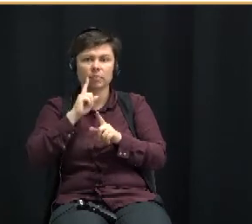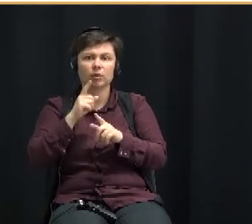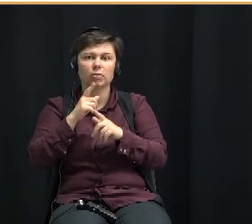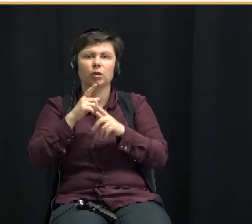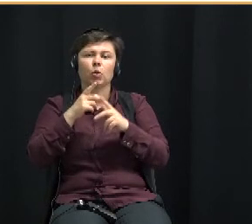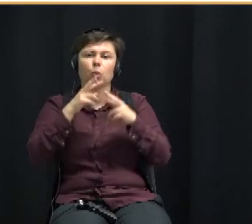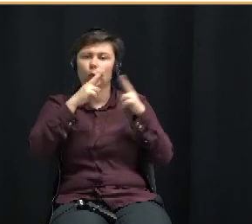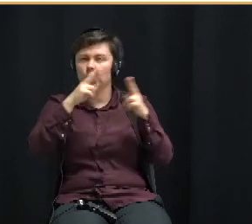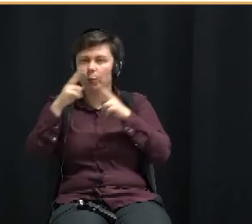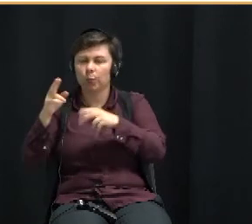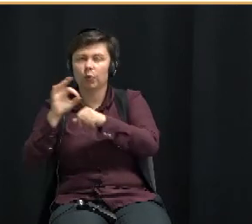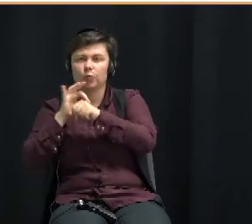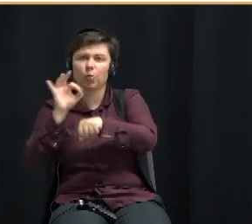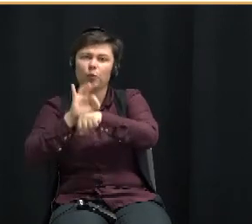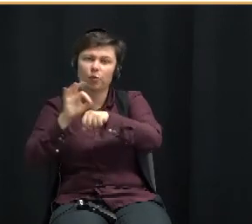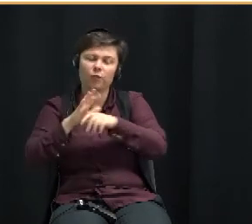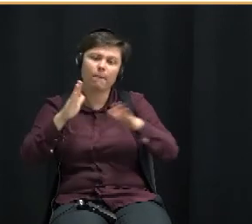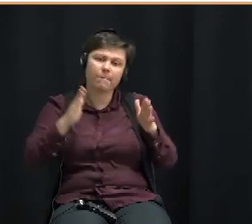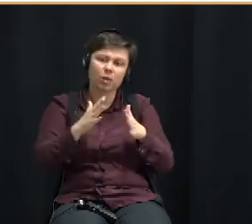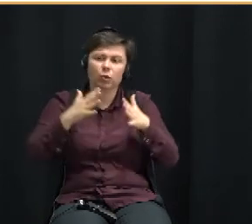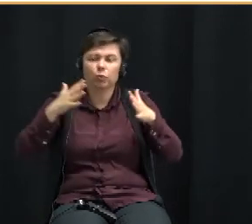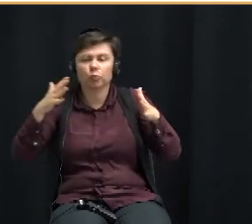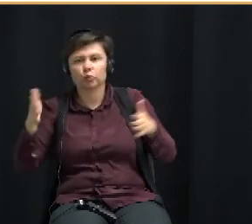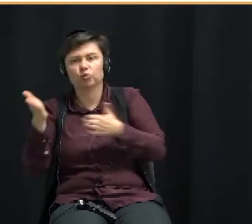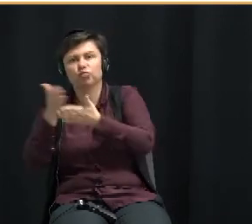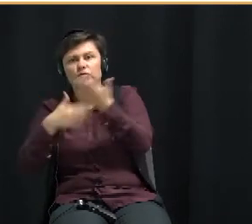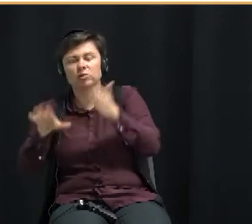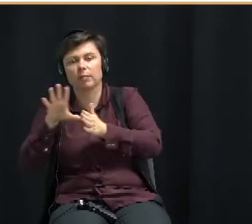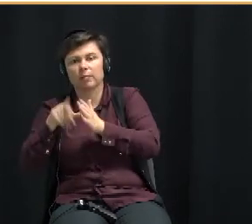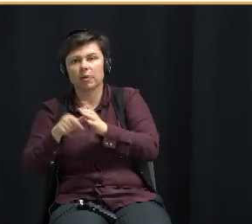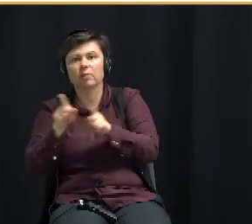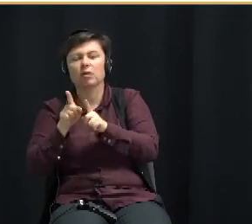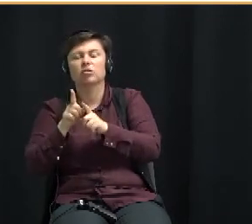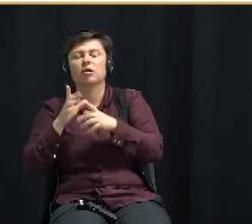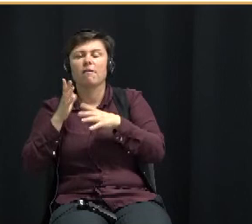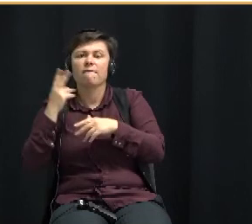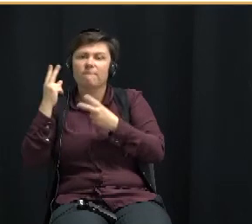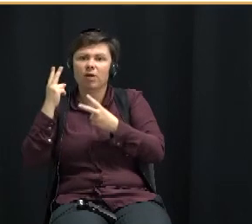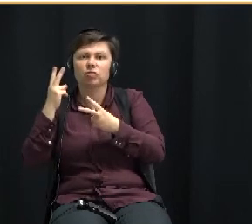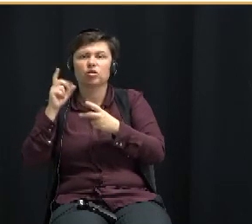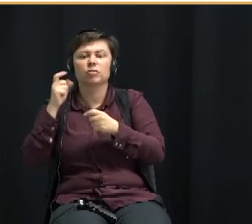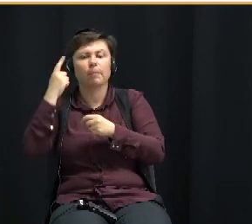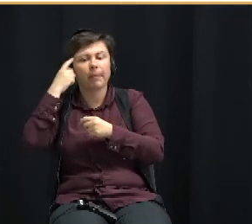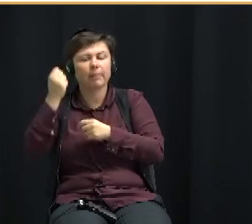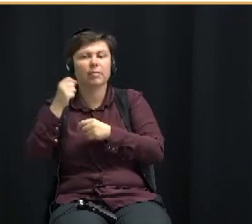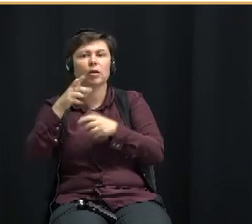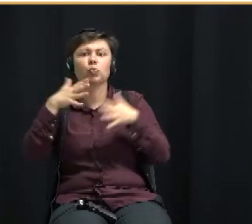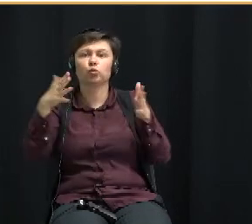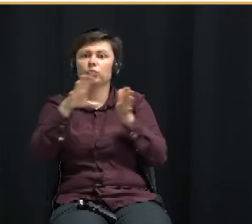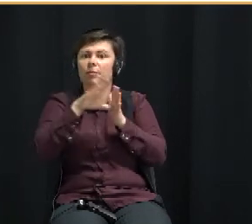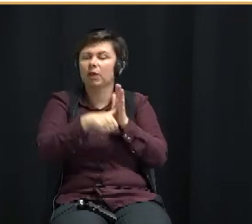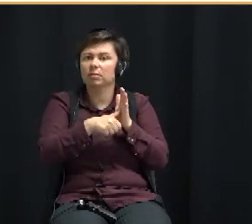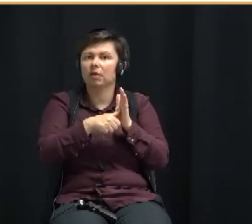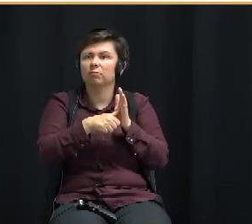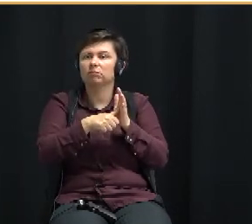municipalities. So it's very important that large municipalities contribute and the